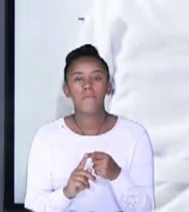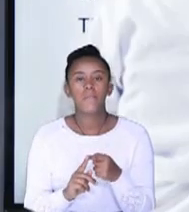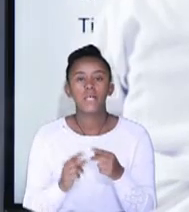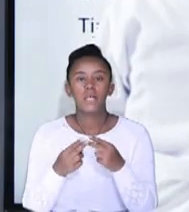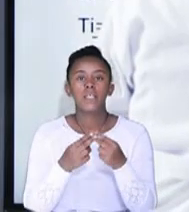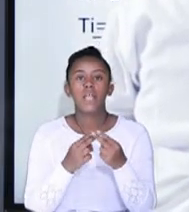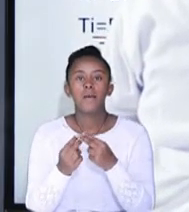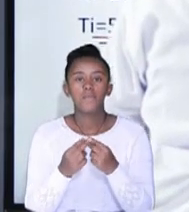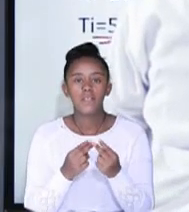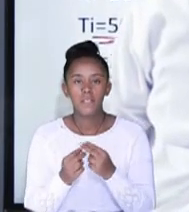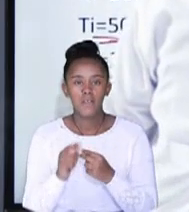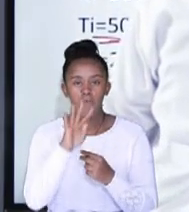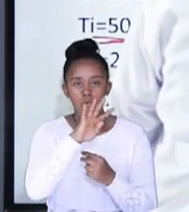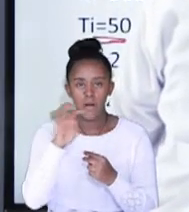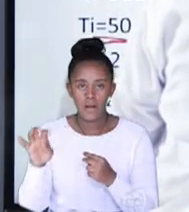times